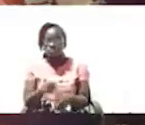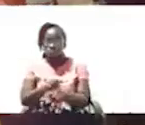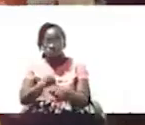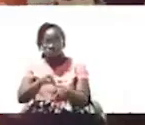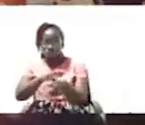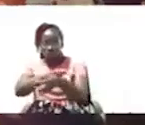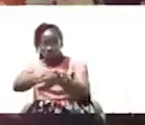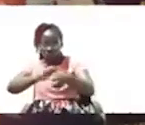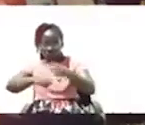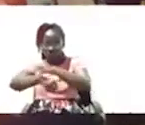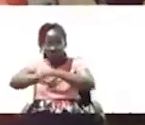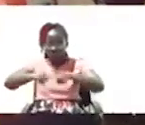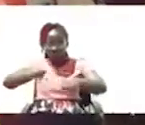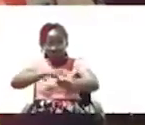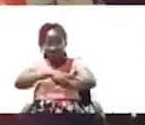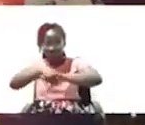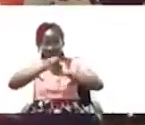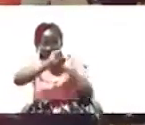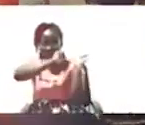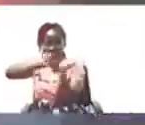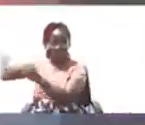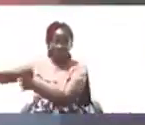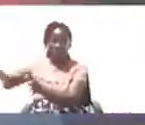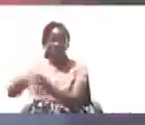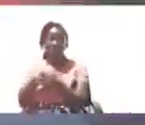you. Hallelujah. Amen.